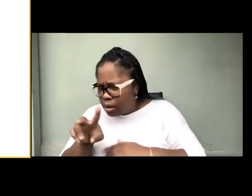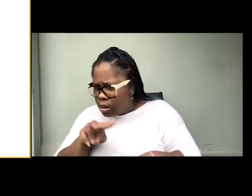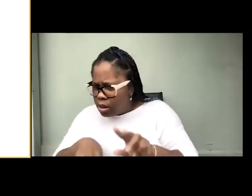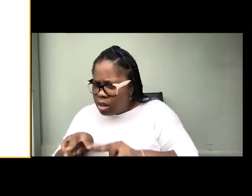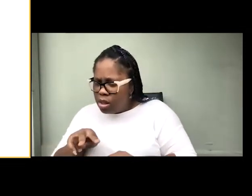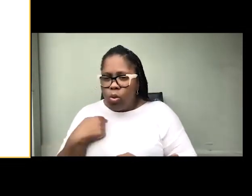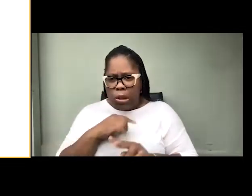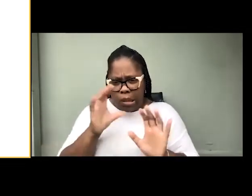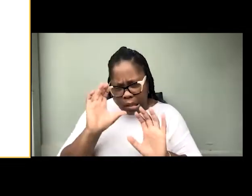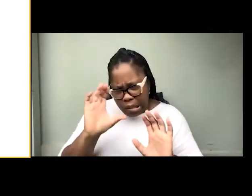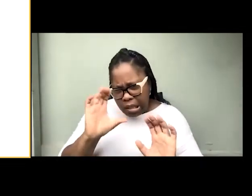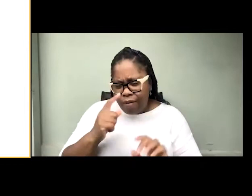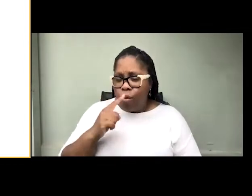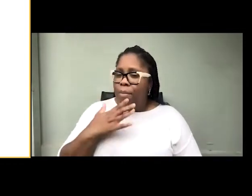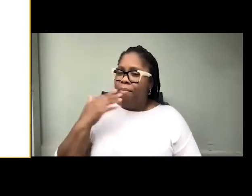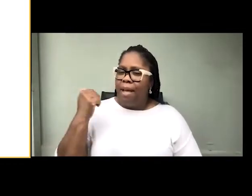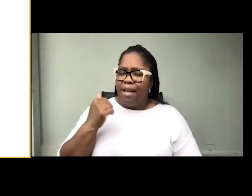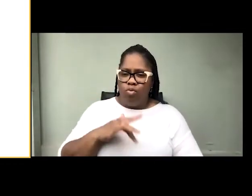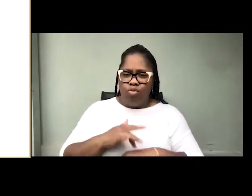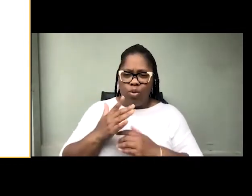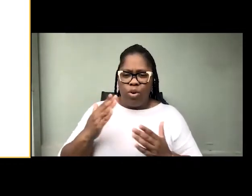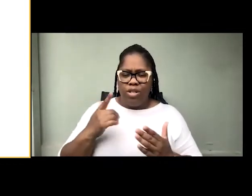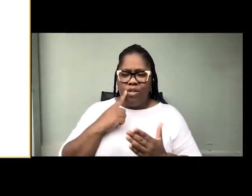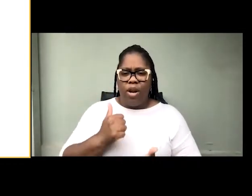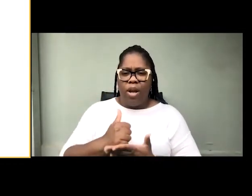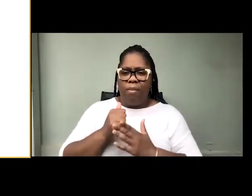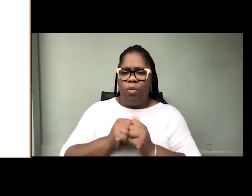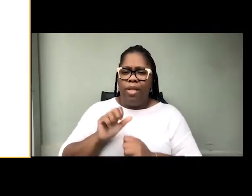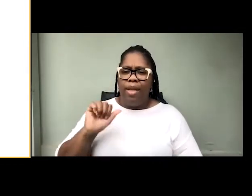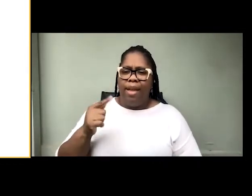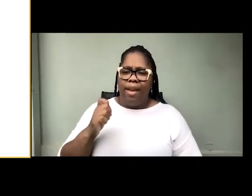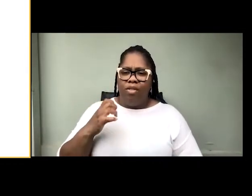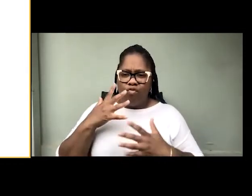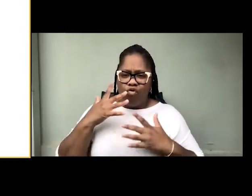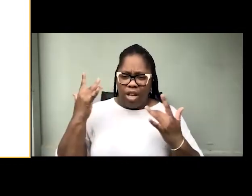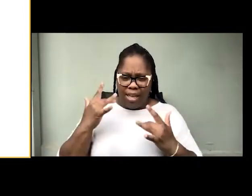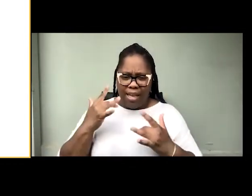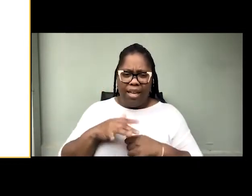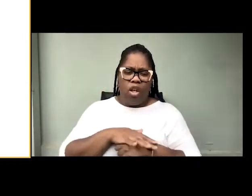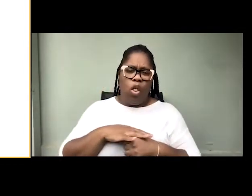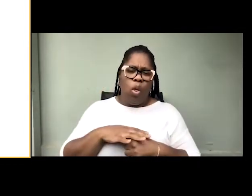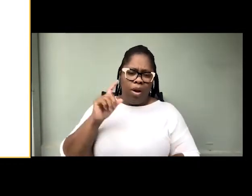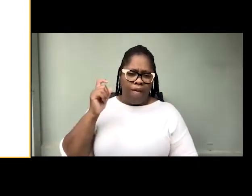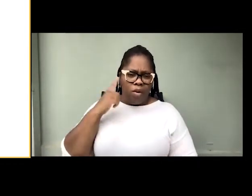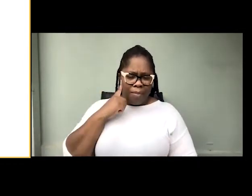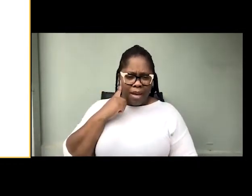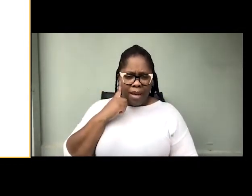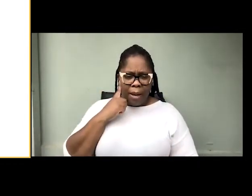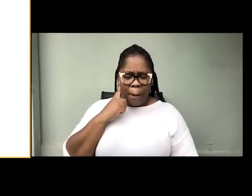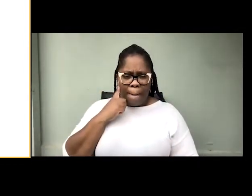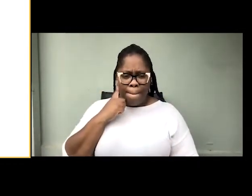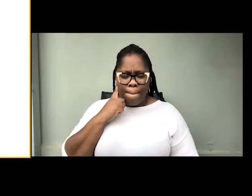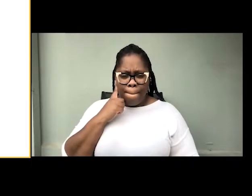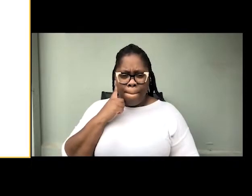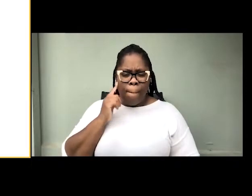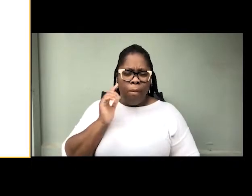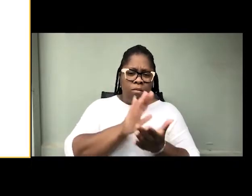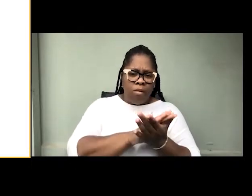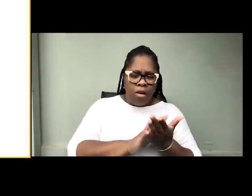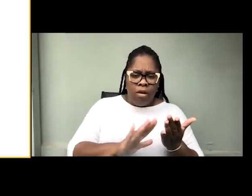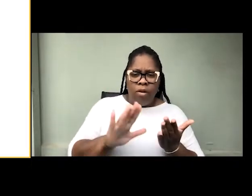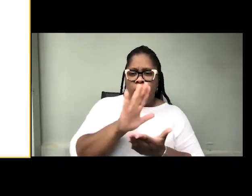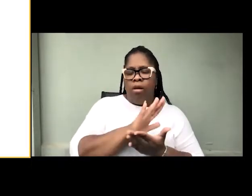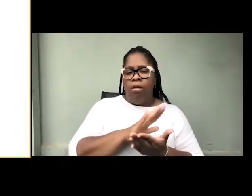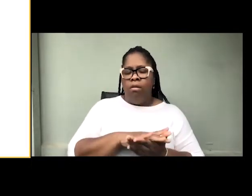out there to help with age-friendly planning. You can see on here local government. We have universities and